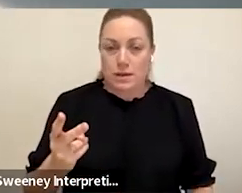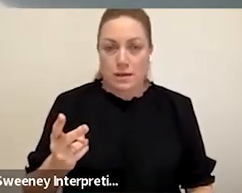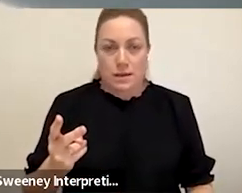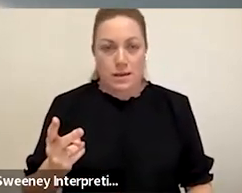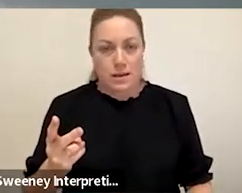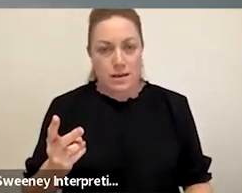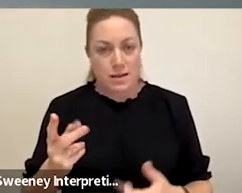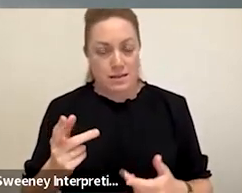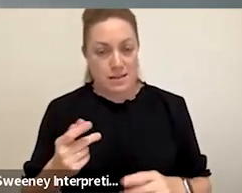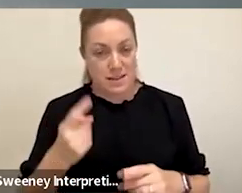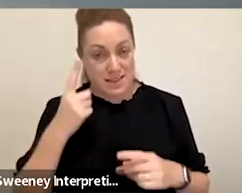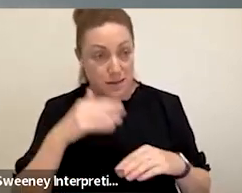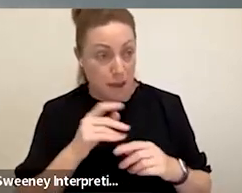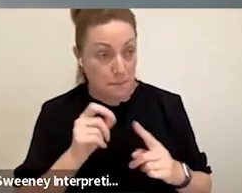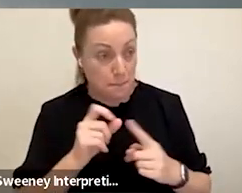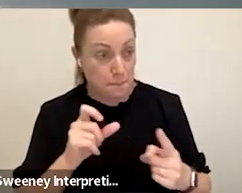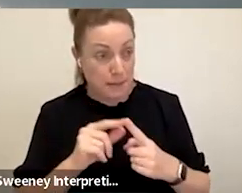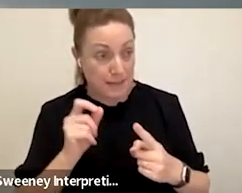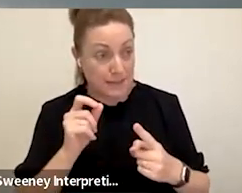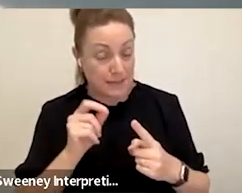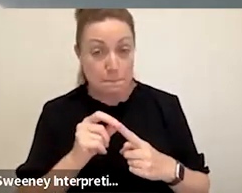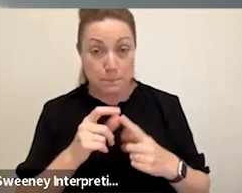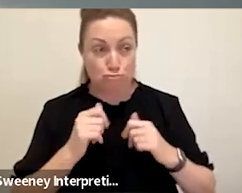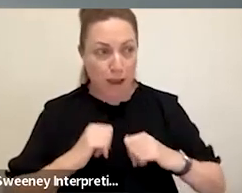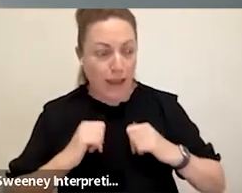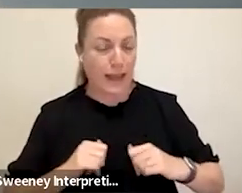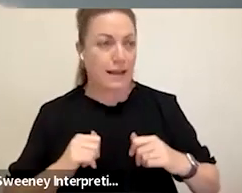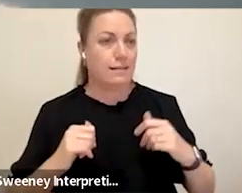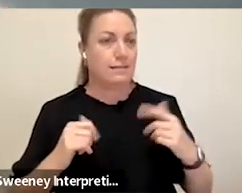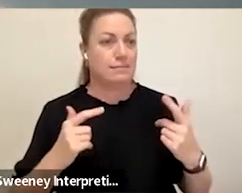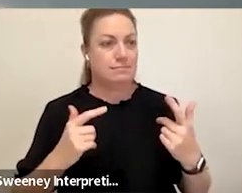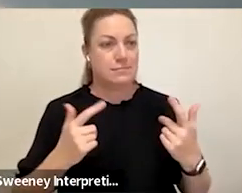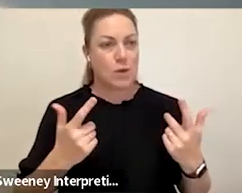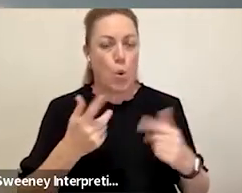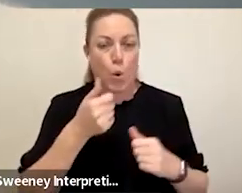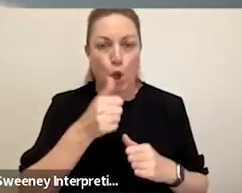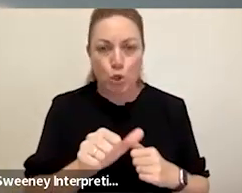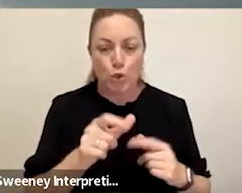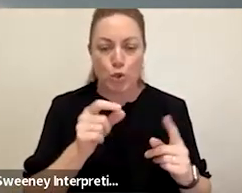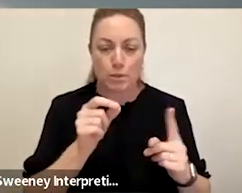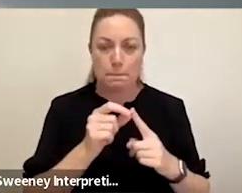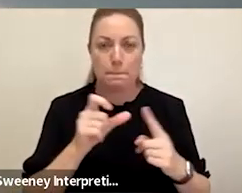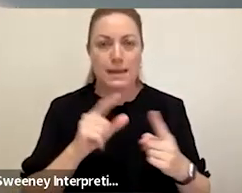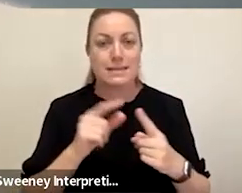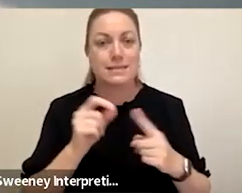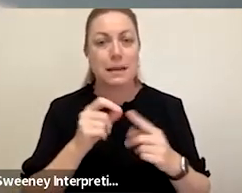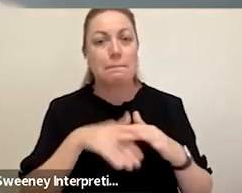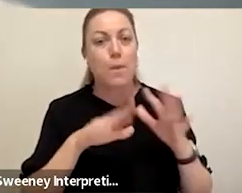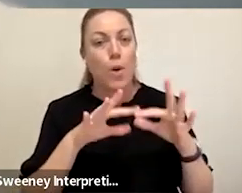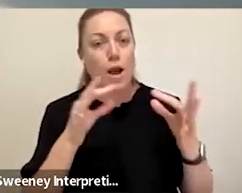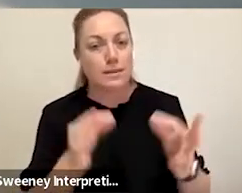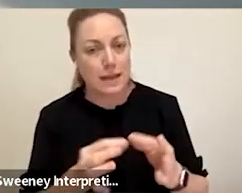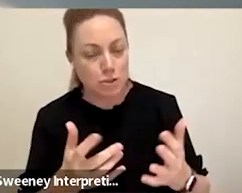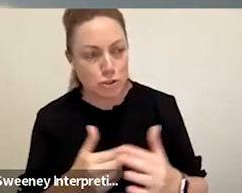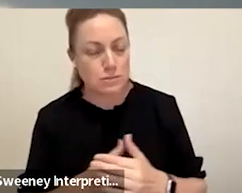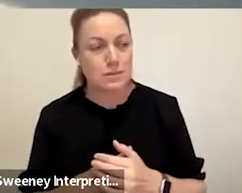PSEP training and bringing PSEP to their organisations. I think we all start with this idea of what implementation could look like. So firstly,